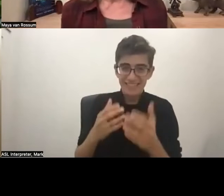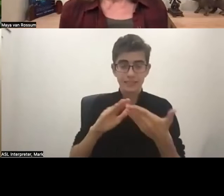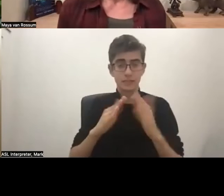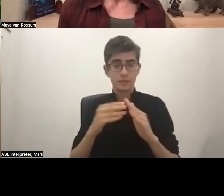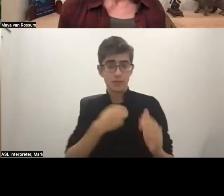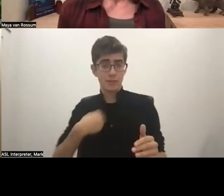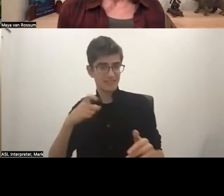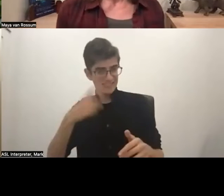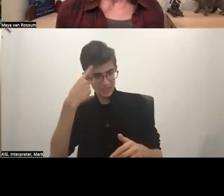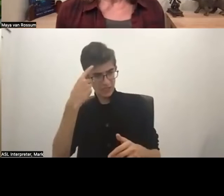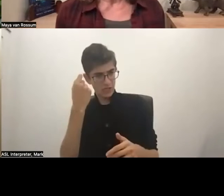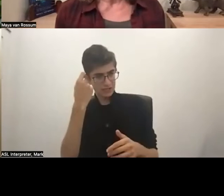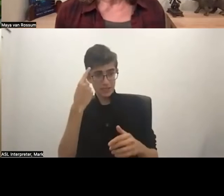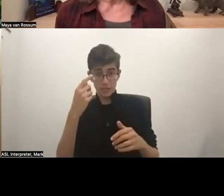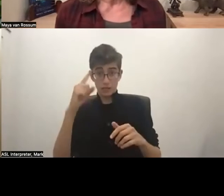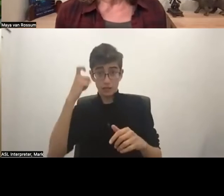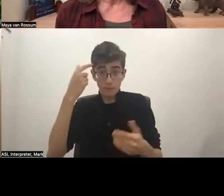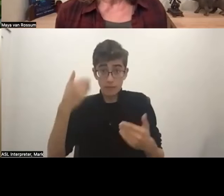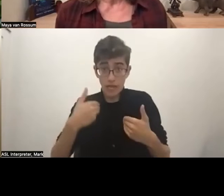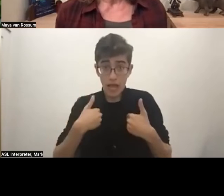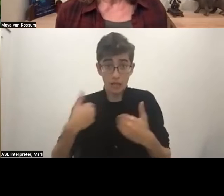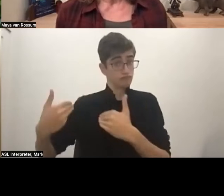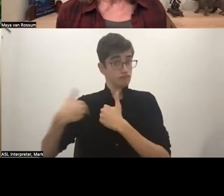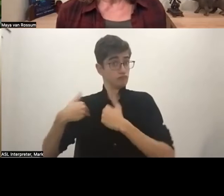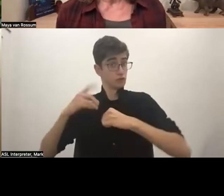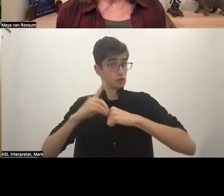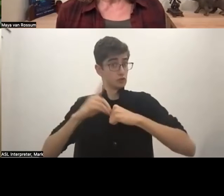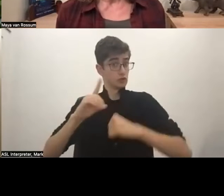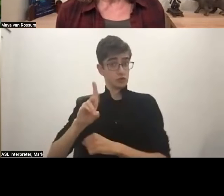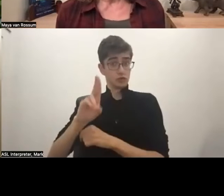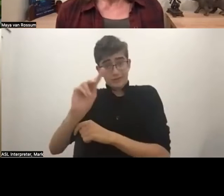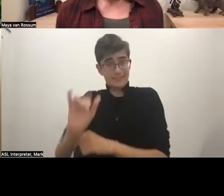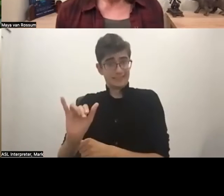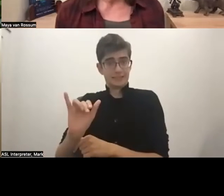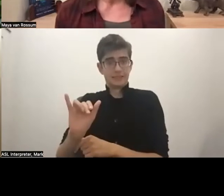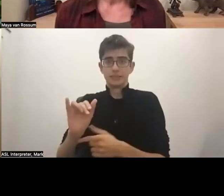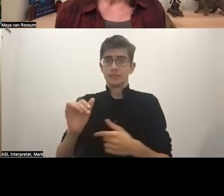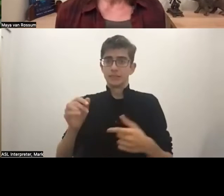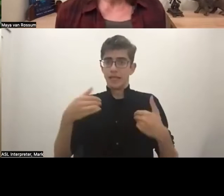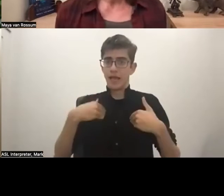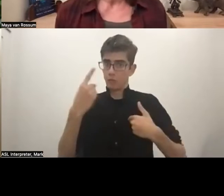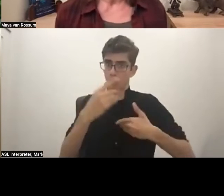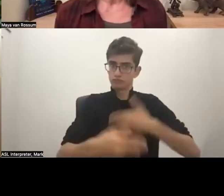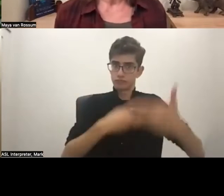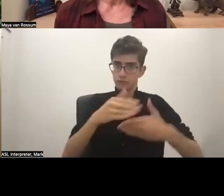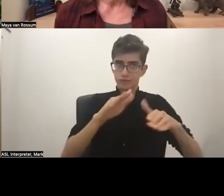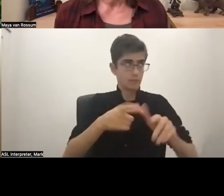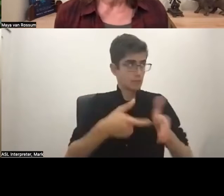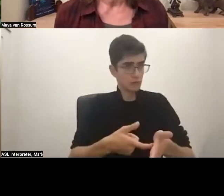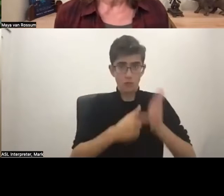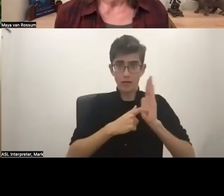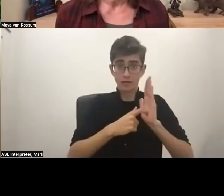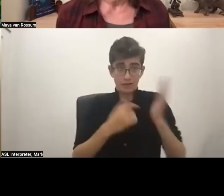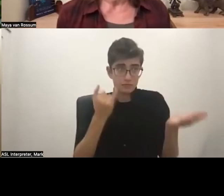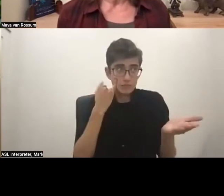that duty, because understanding that there is a procedural step that government has to fulfill and has that duty to. And if they fail to